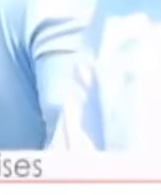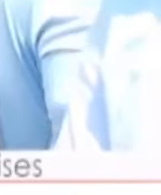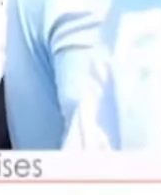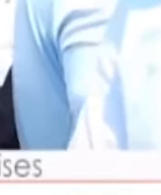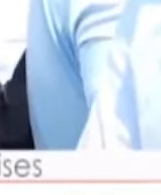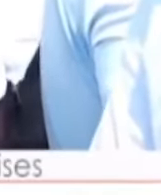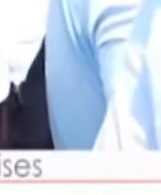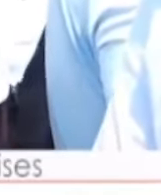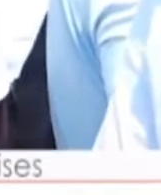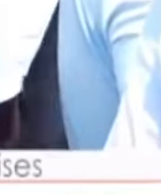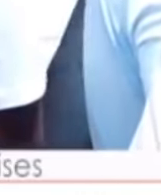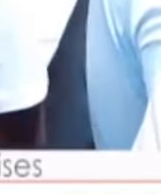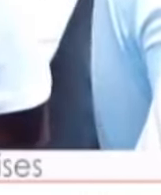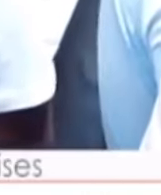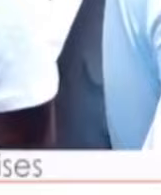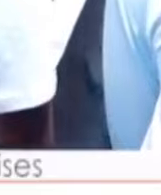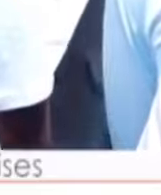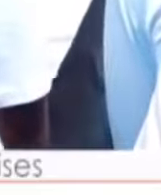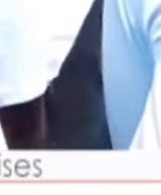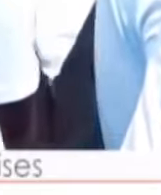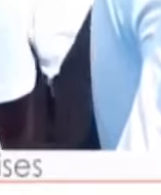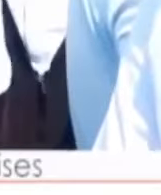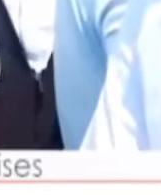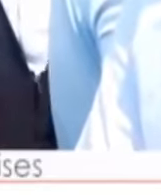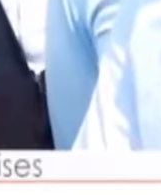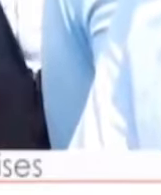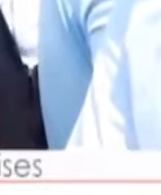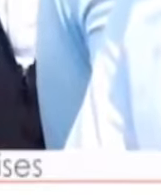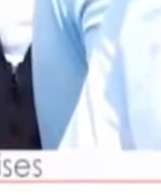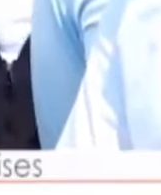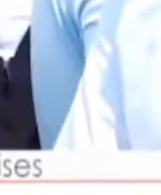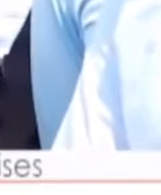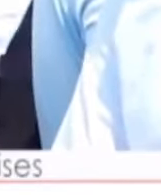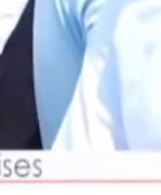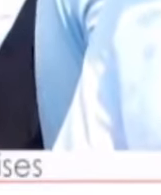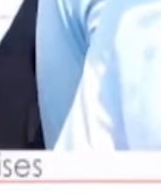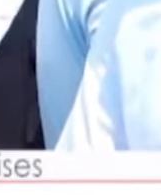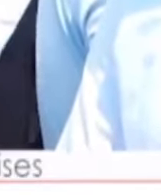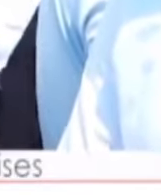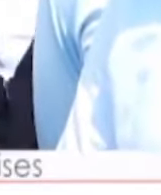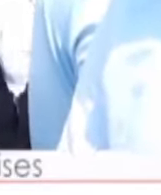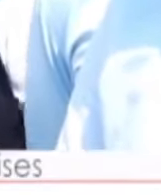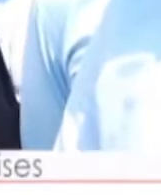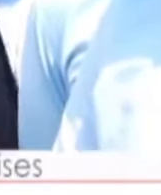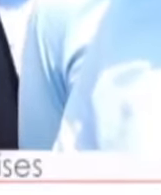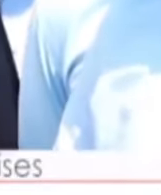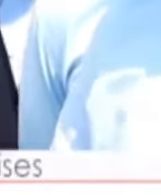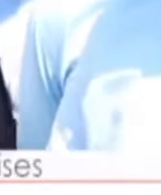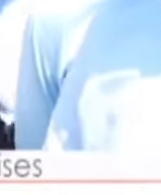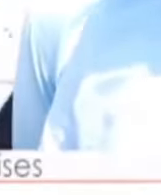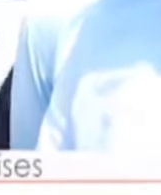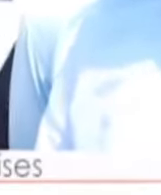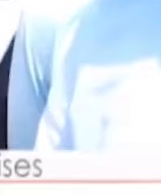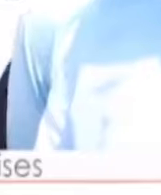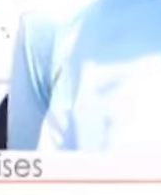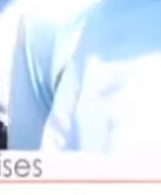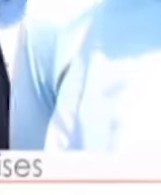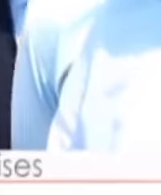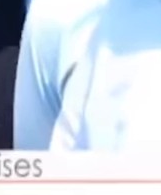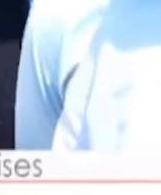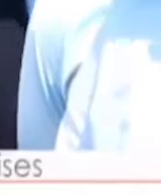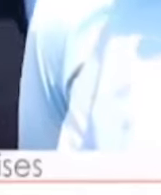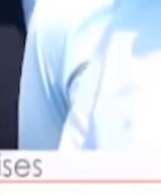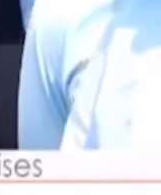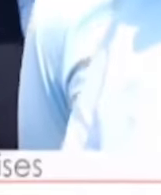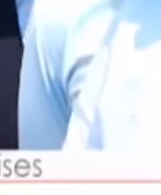Neerabiru umulimu guna abantu bigambo bingi byogeddwa naye at least agulabi umulimu nga omugula bakino kisawe tekiri just limited football ne